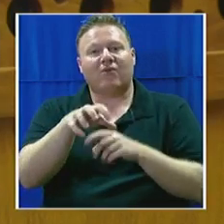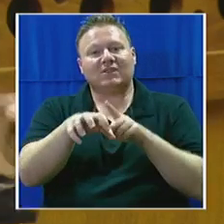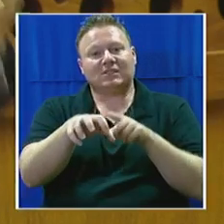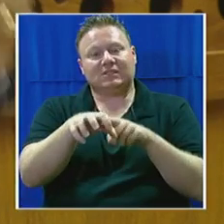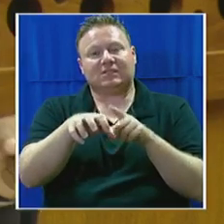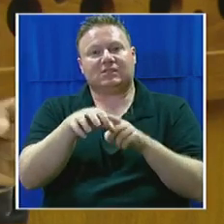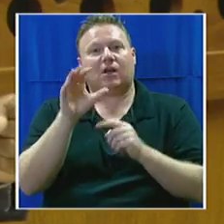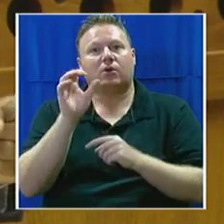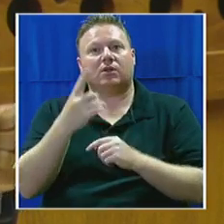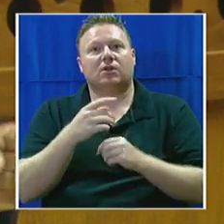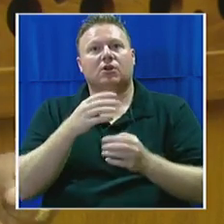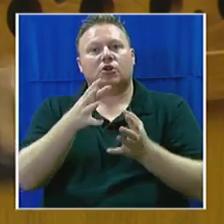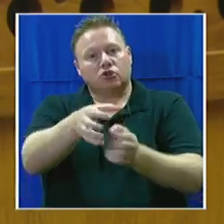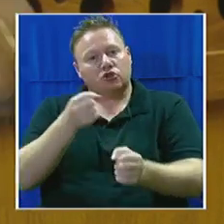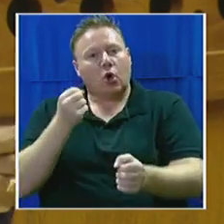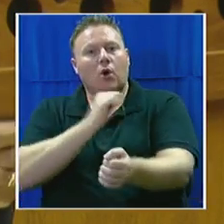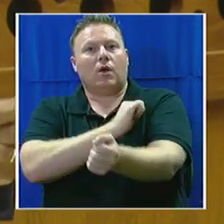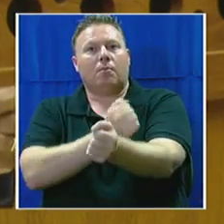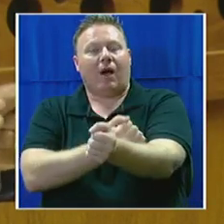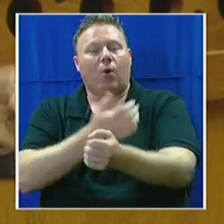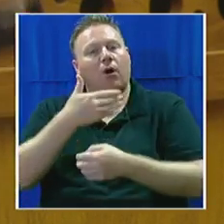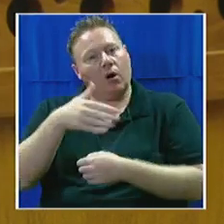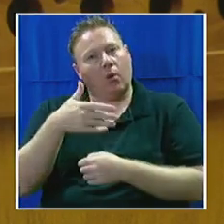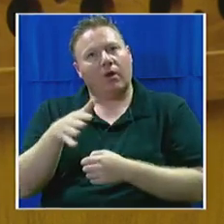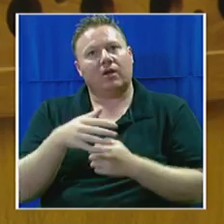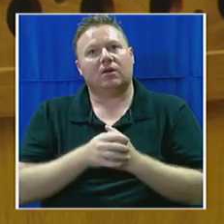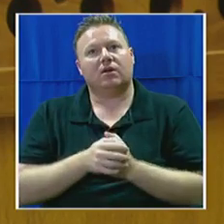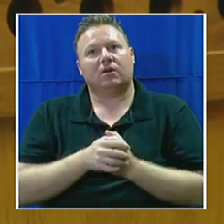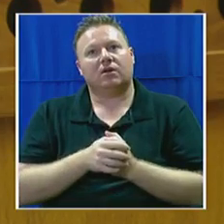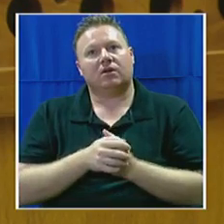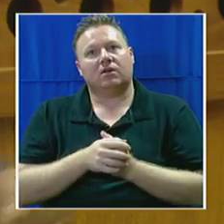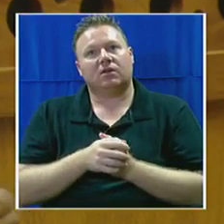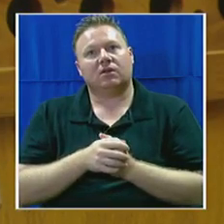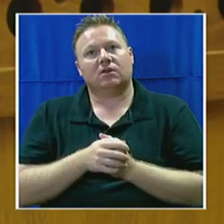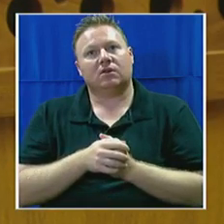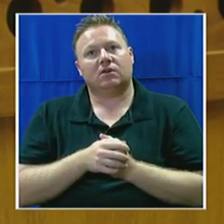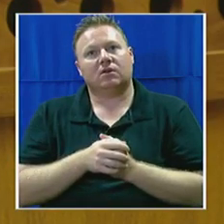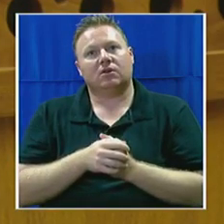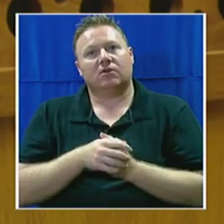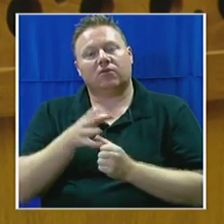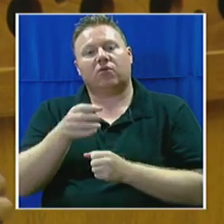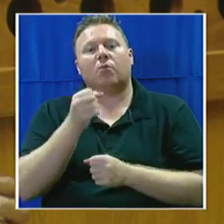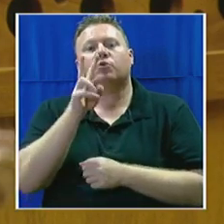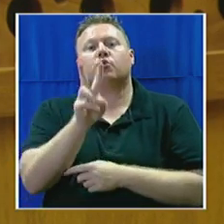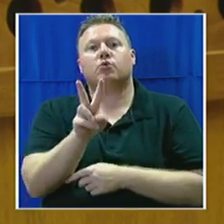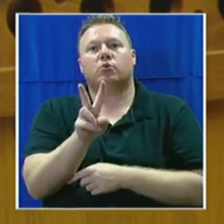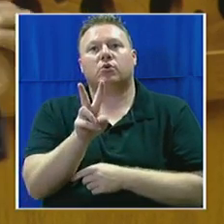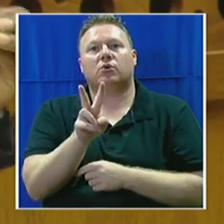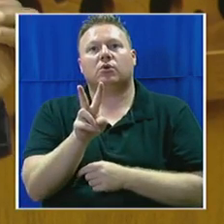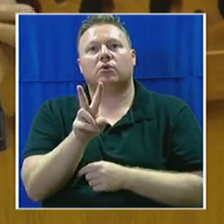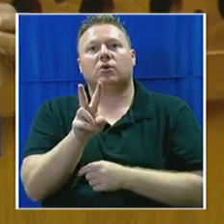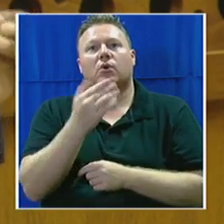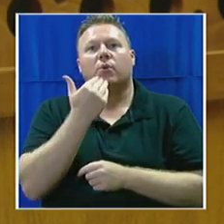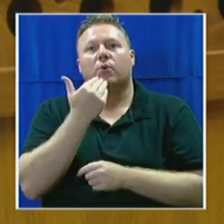that stolen power away from the two who